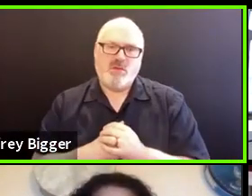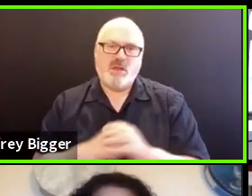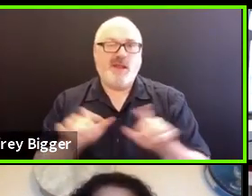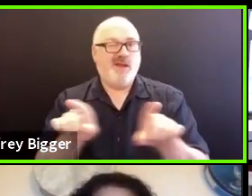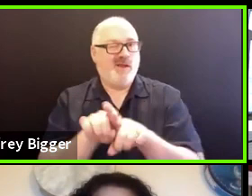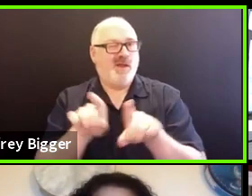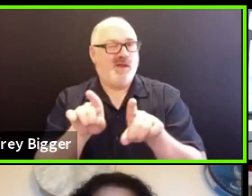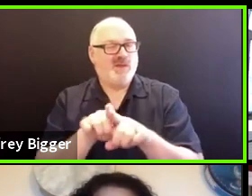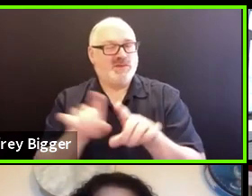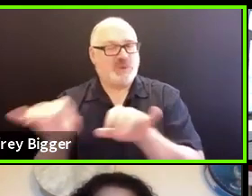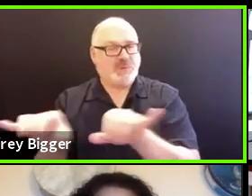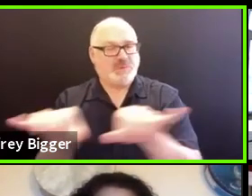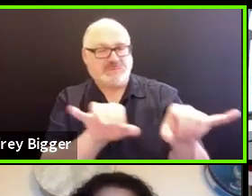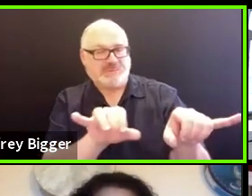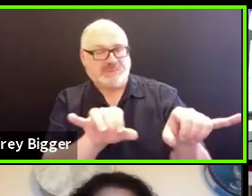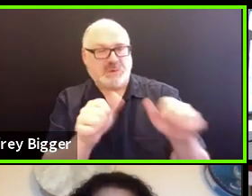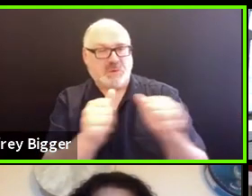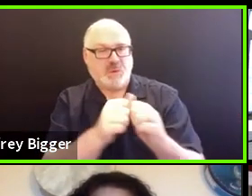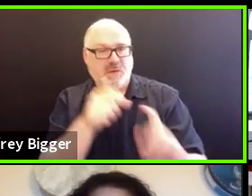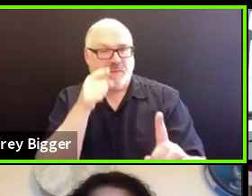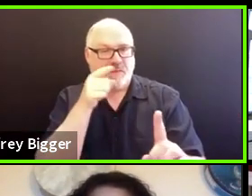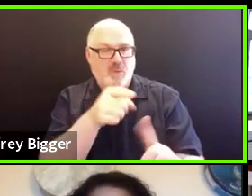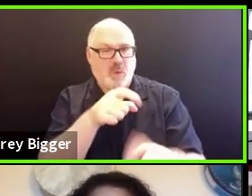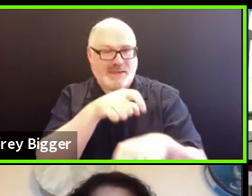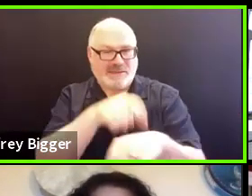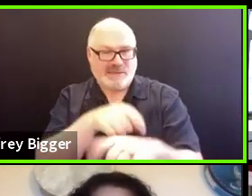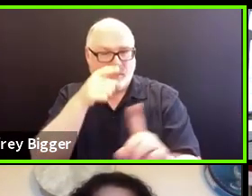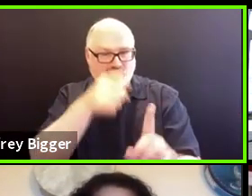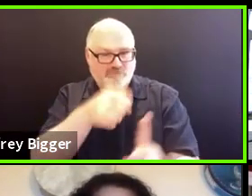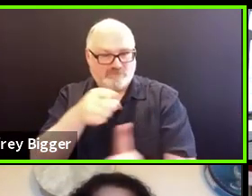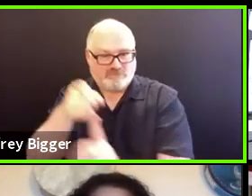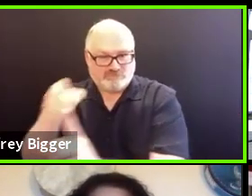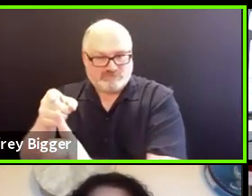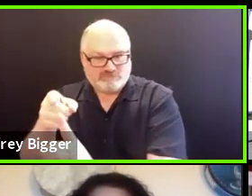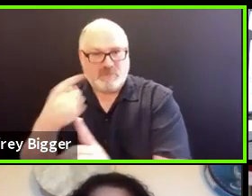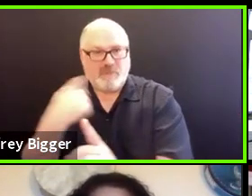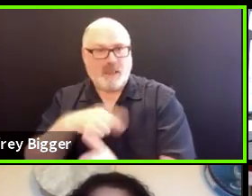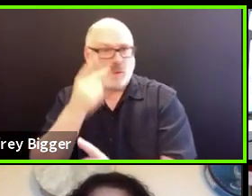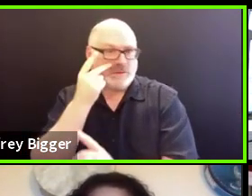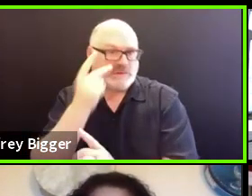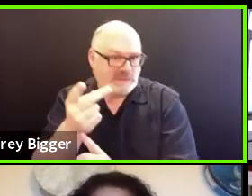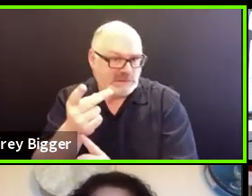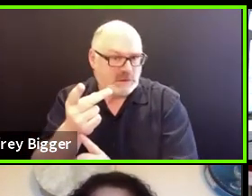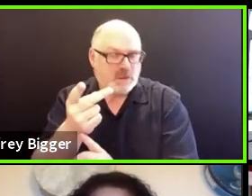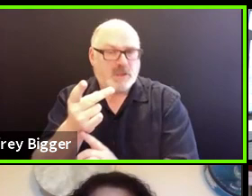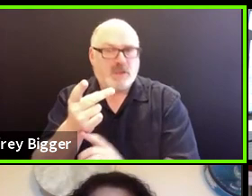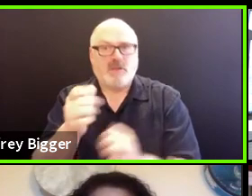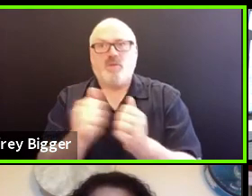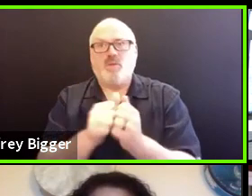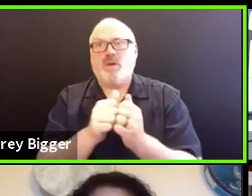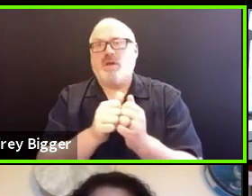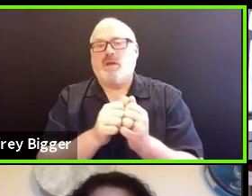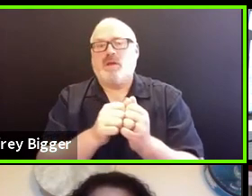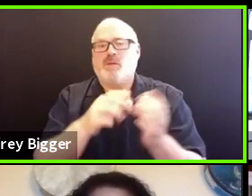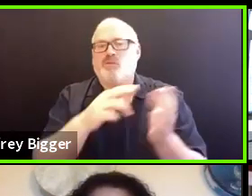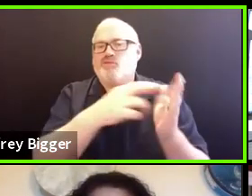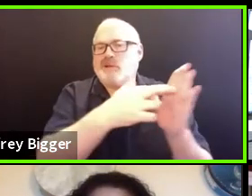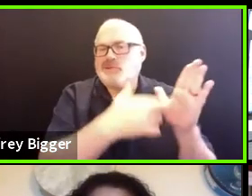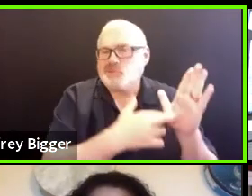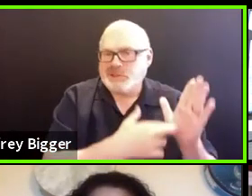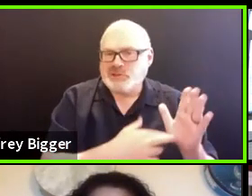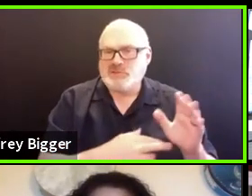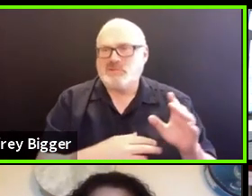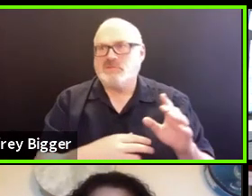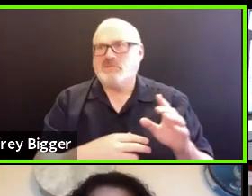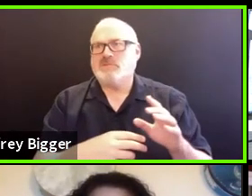is consistent with the point-in-time markers that we are seeing in registrations